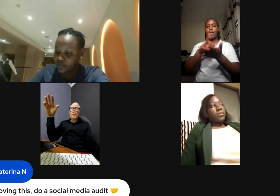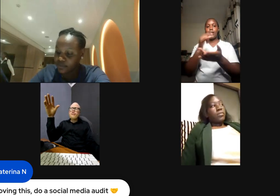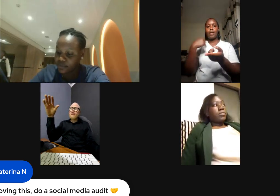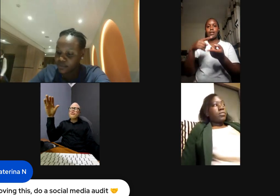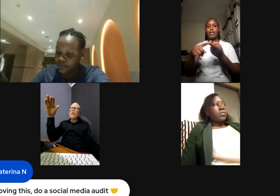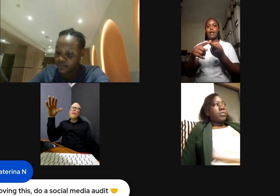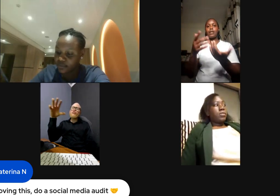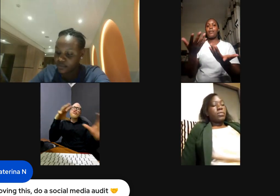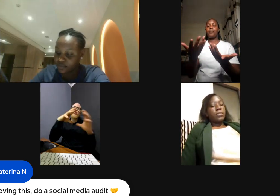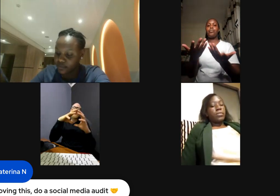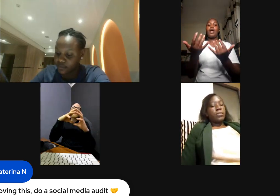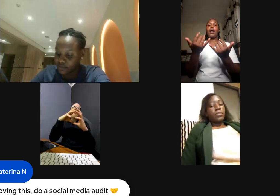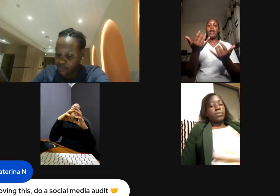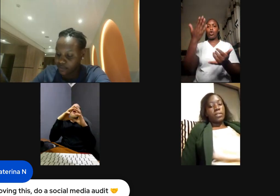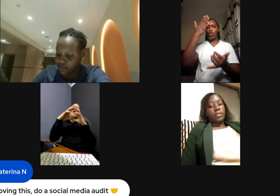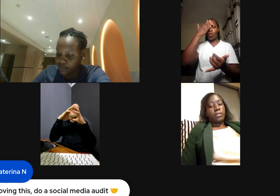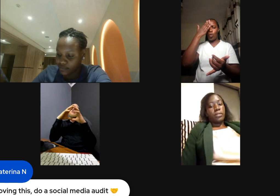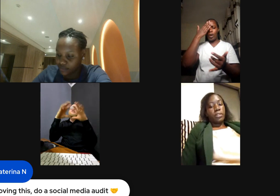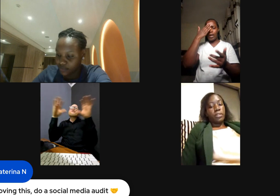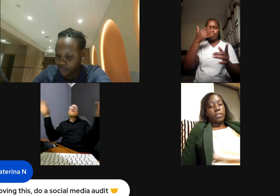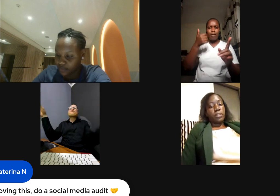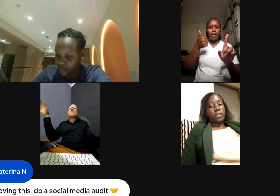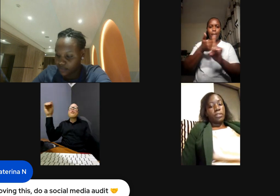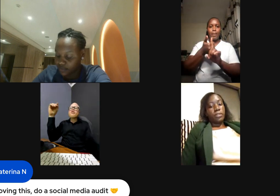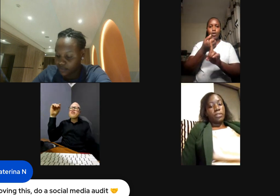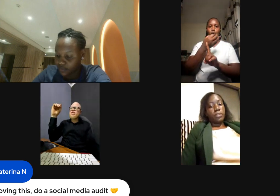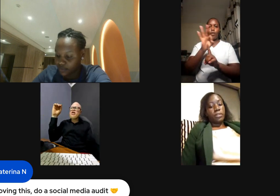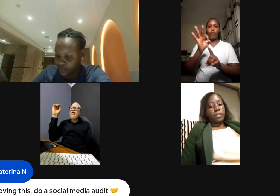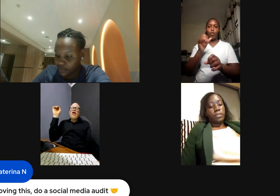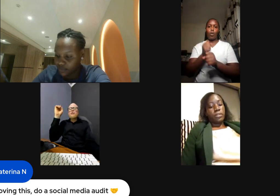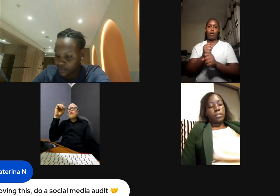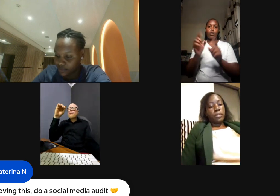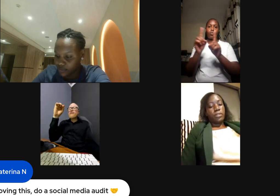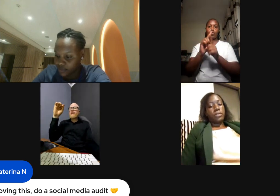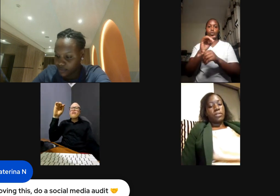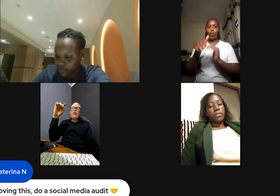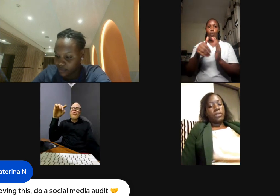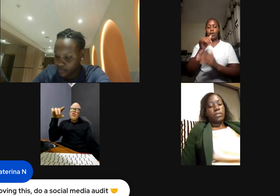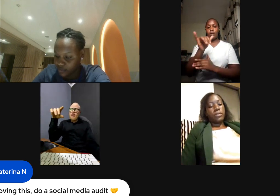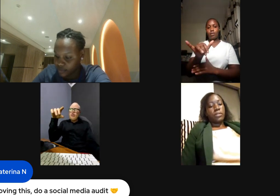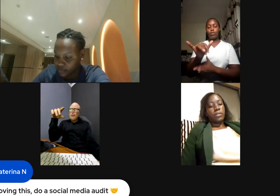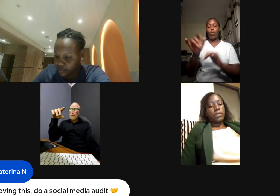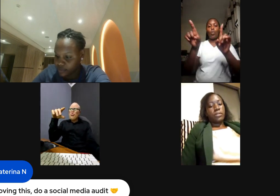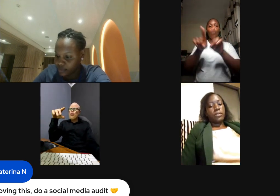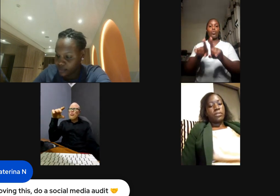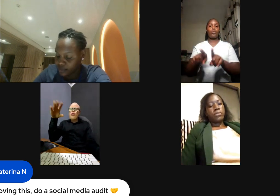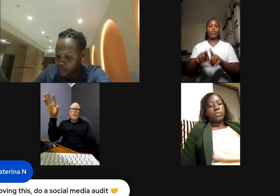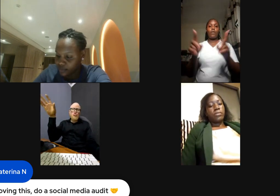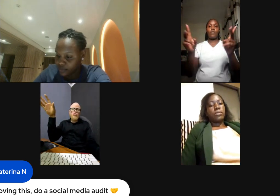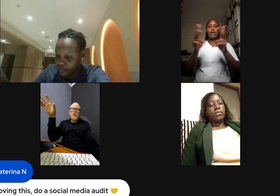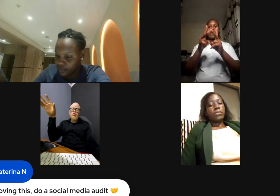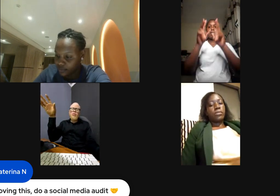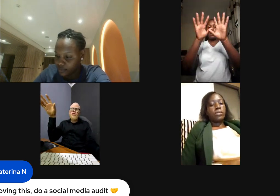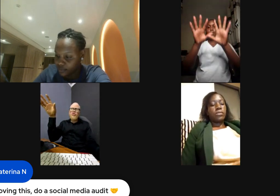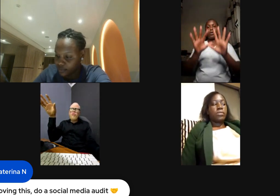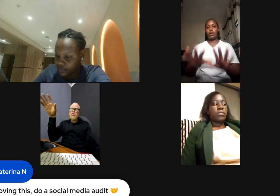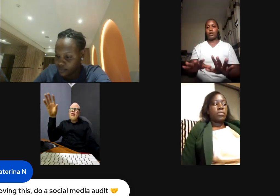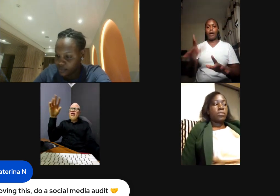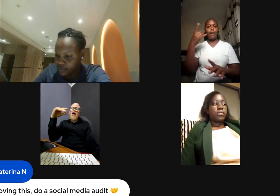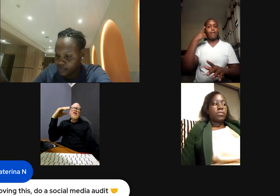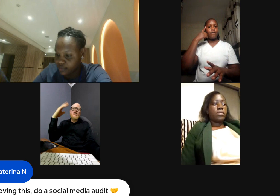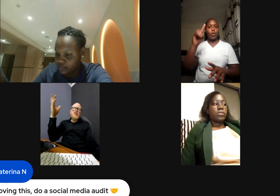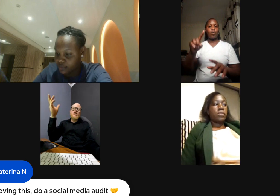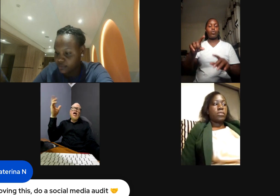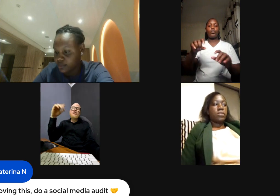of your content or the far and reach of your content is also very important to the social media